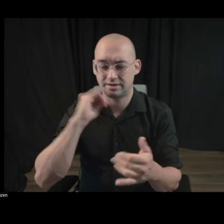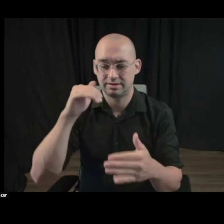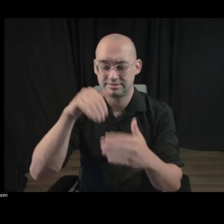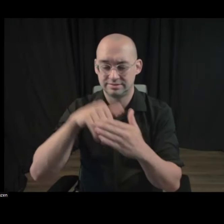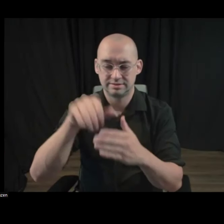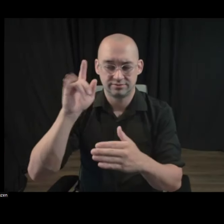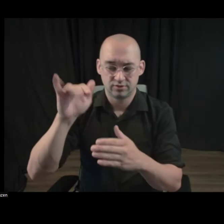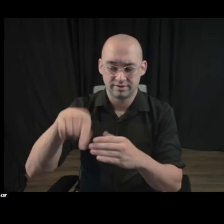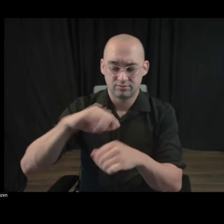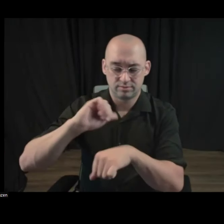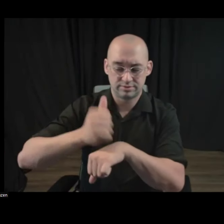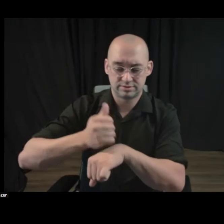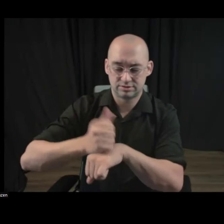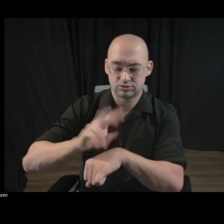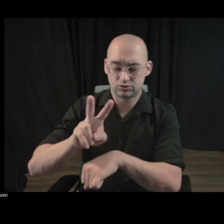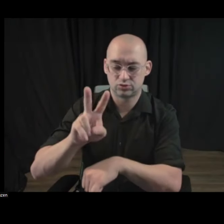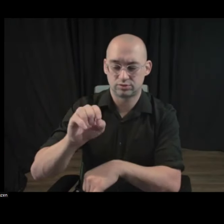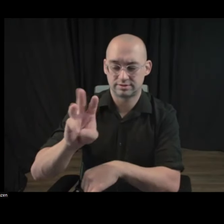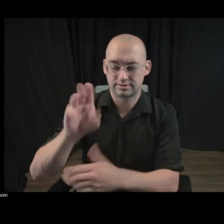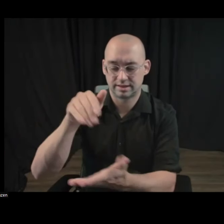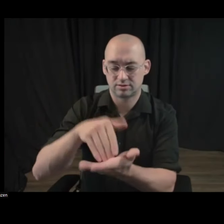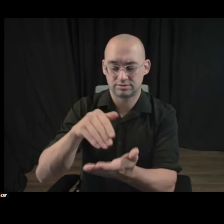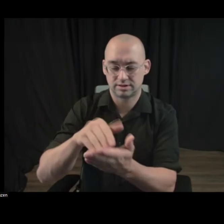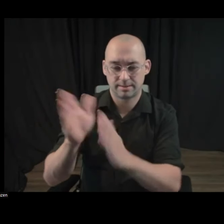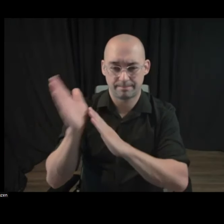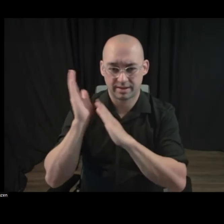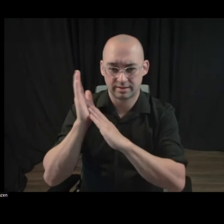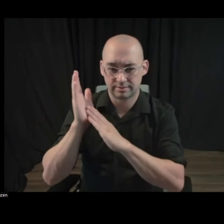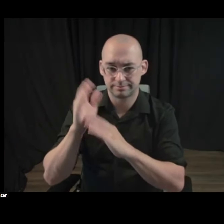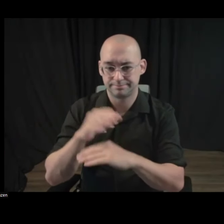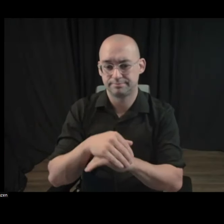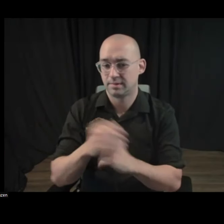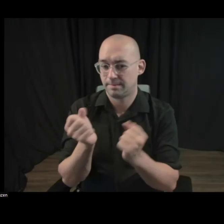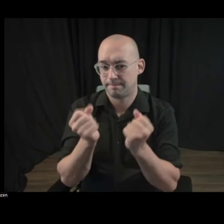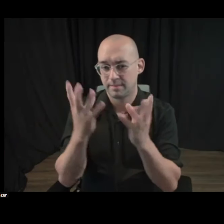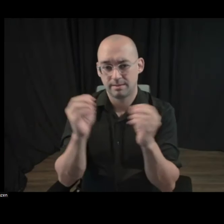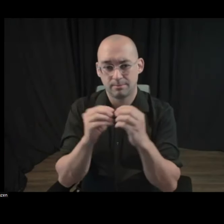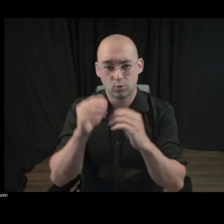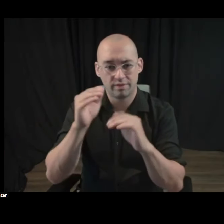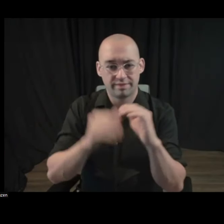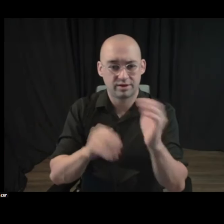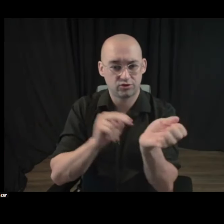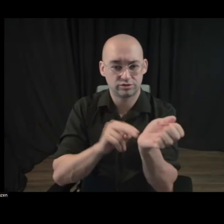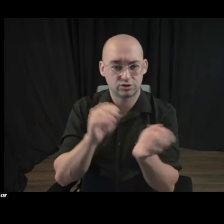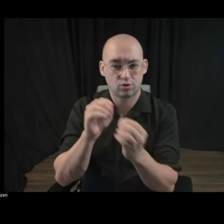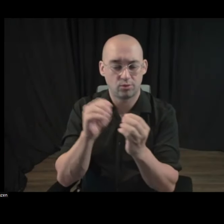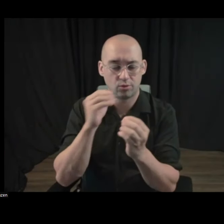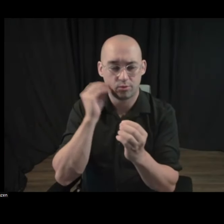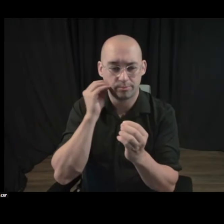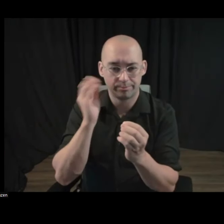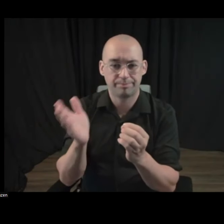represent 206,000 beds, far more than nursing homes. And the Ombudsman